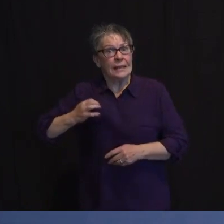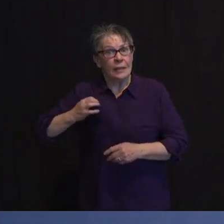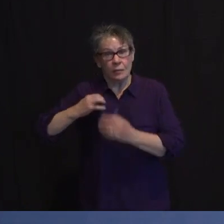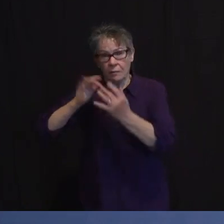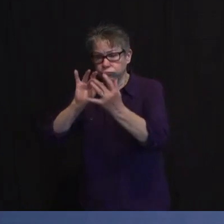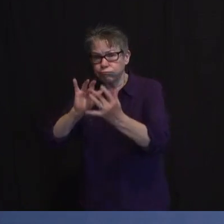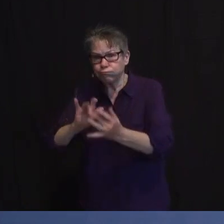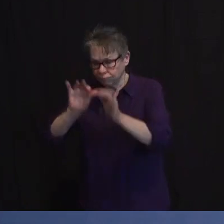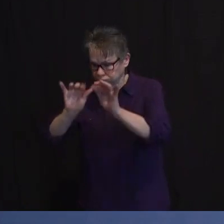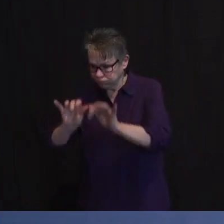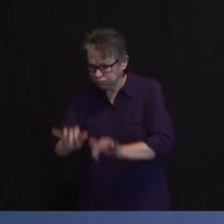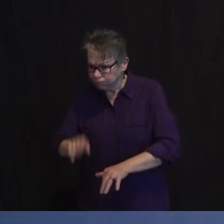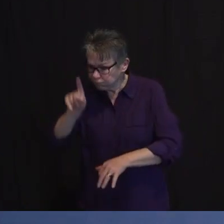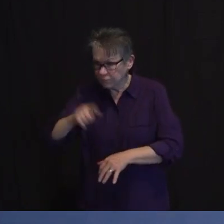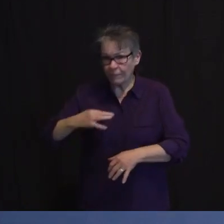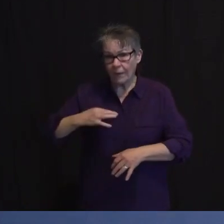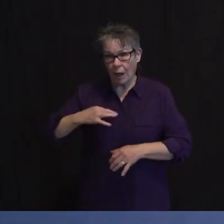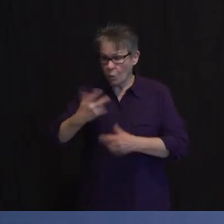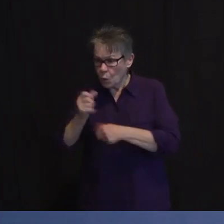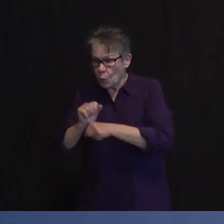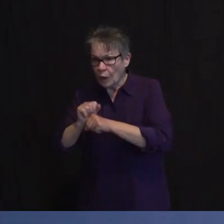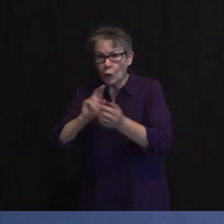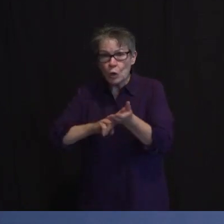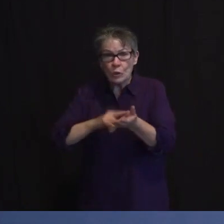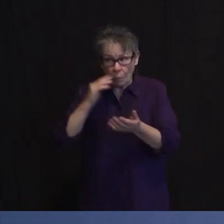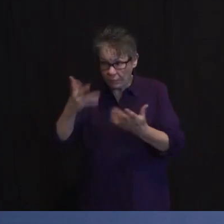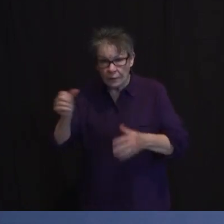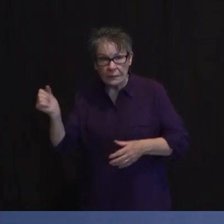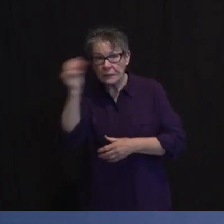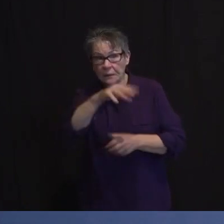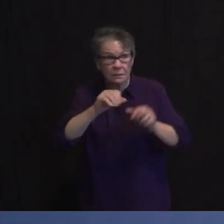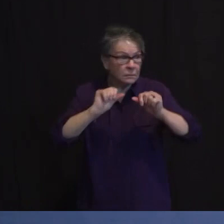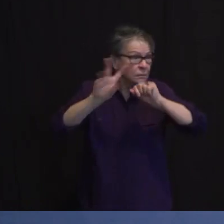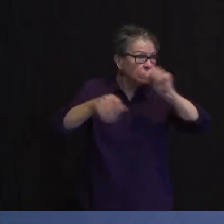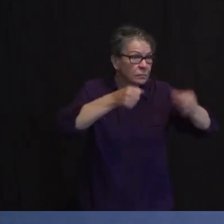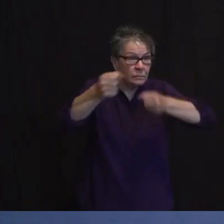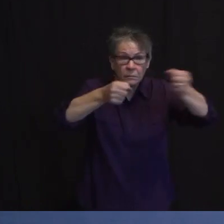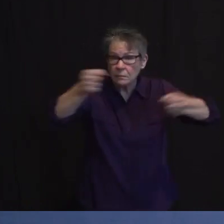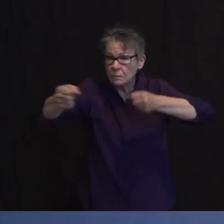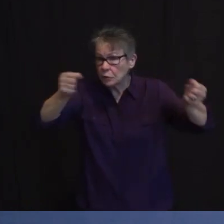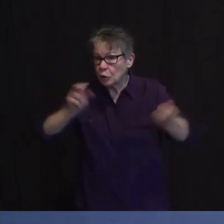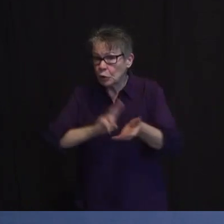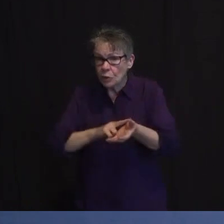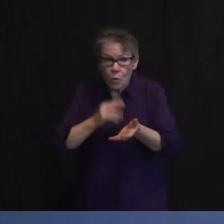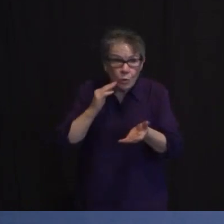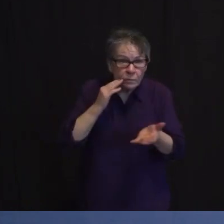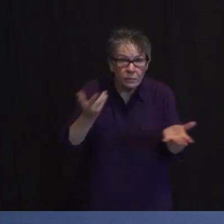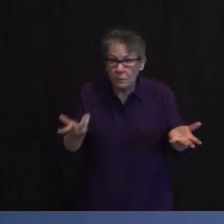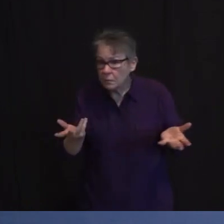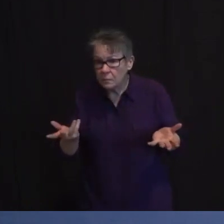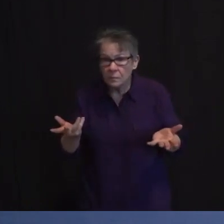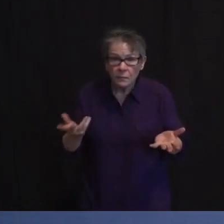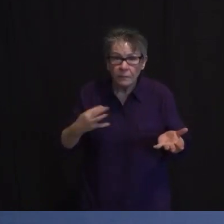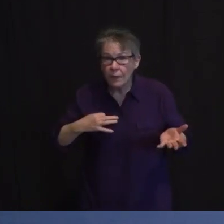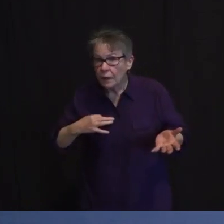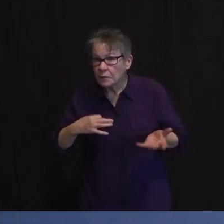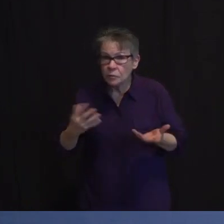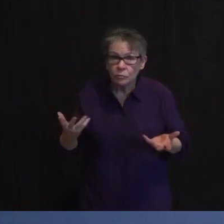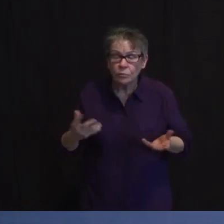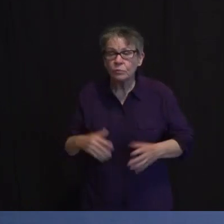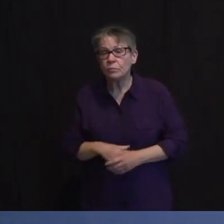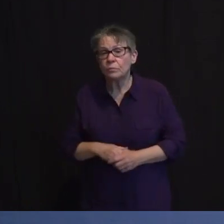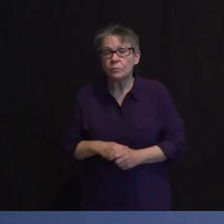volunteers into their facilities. We also are prohibiting any admissions or readmissions to